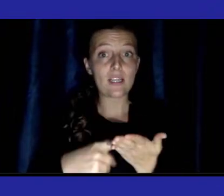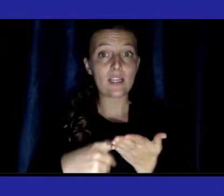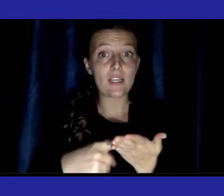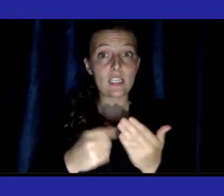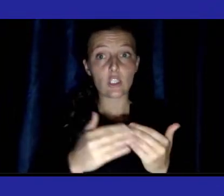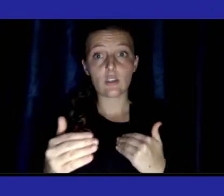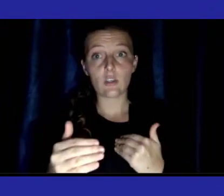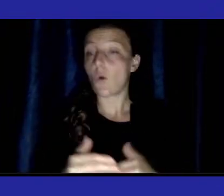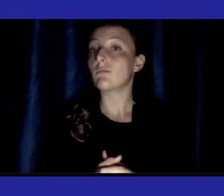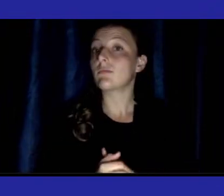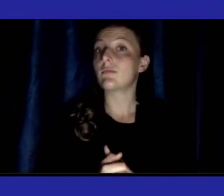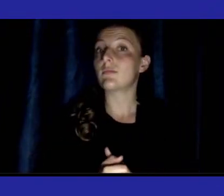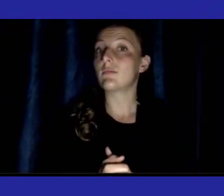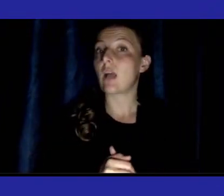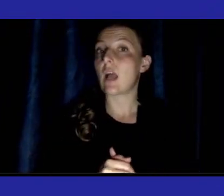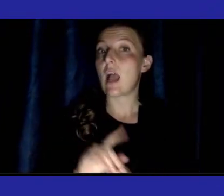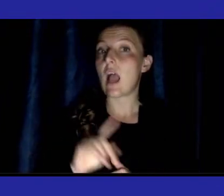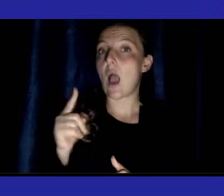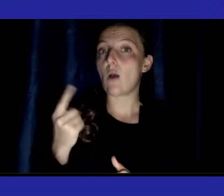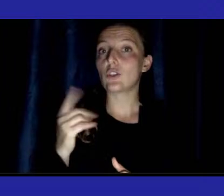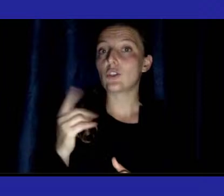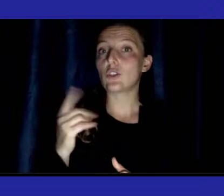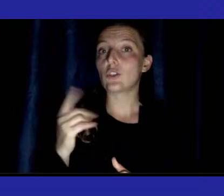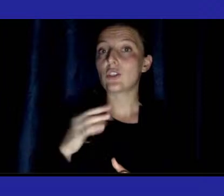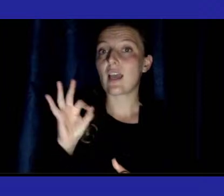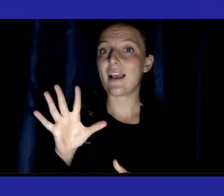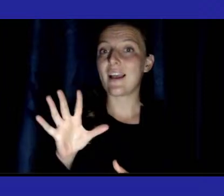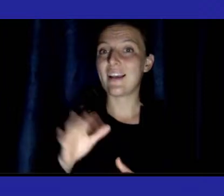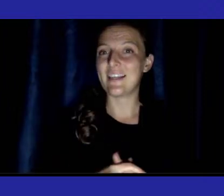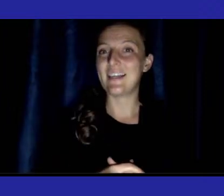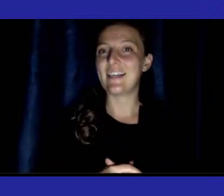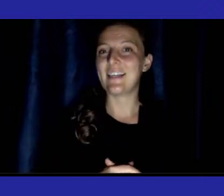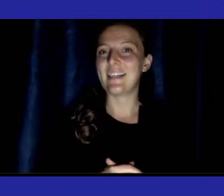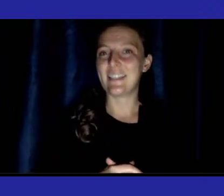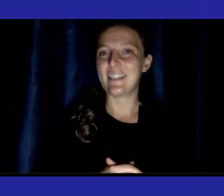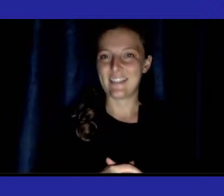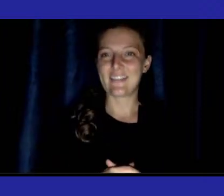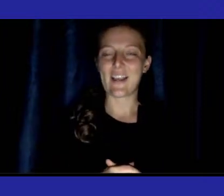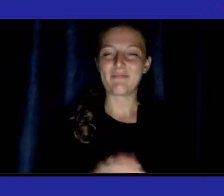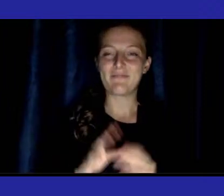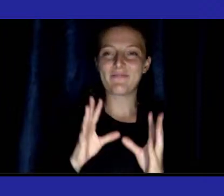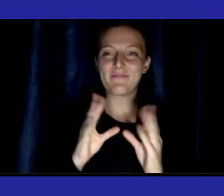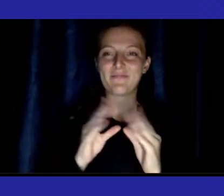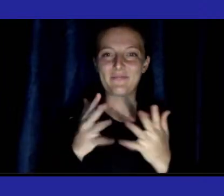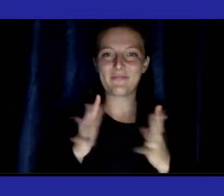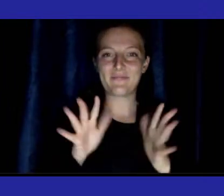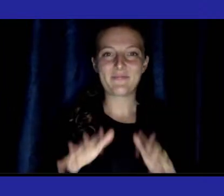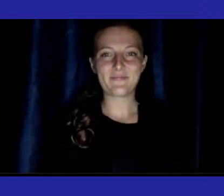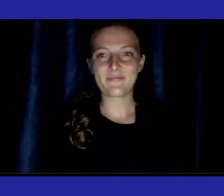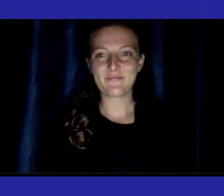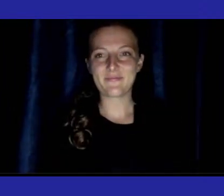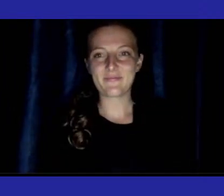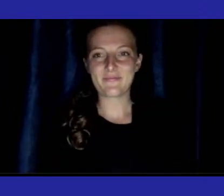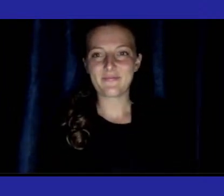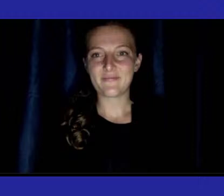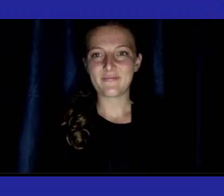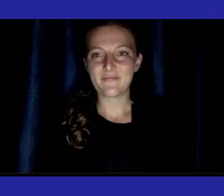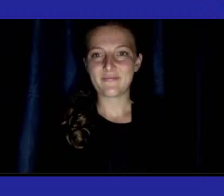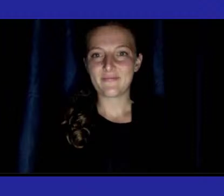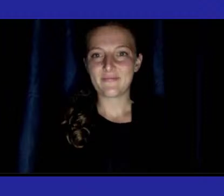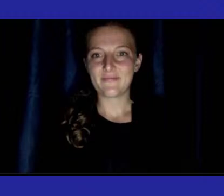going to do a time. Thank you. Great. This meeting is no longer being recorded.